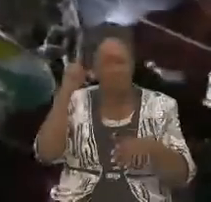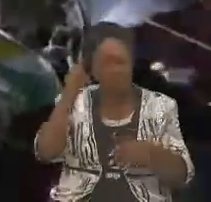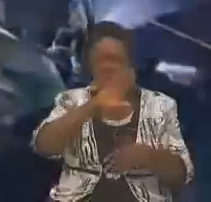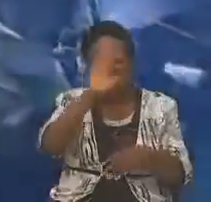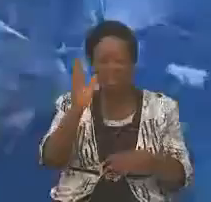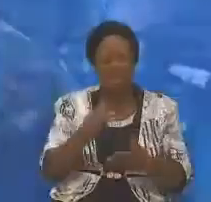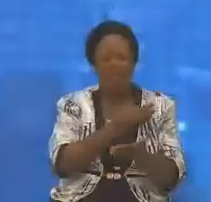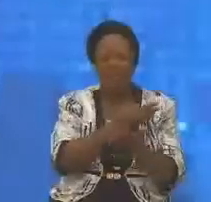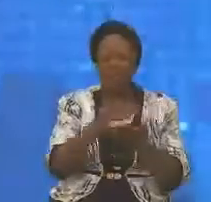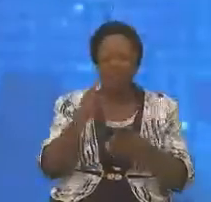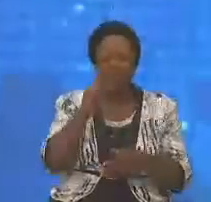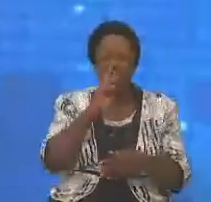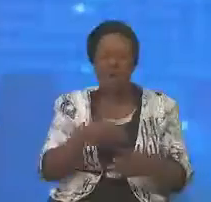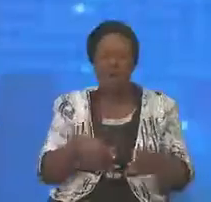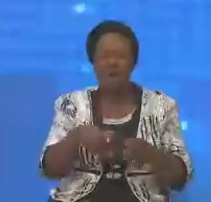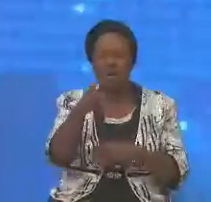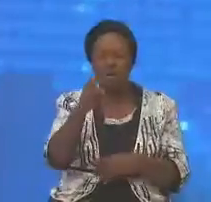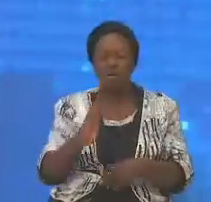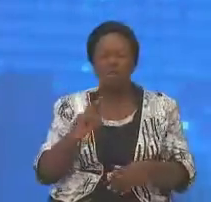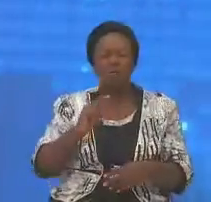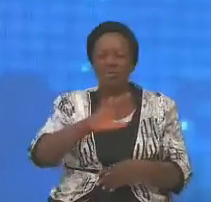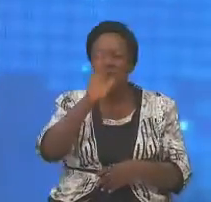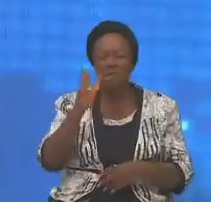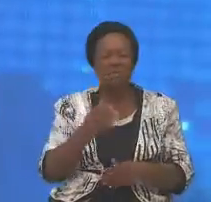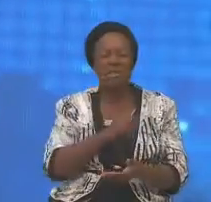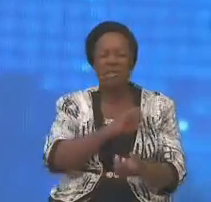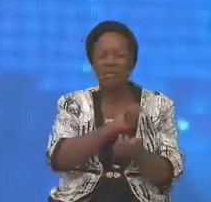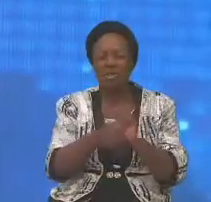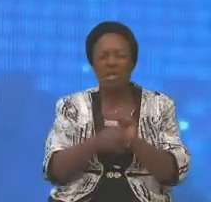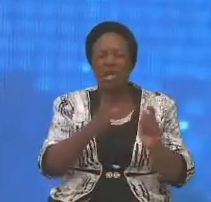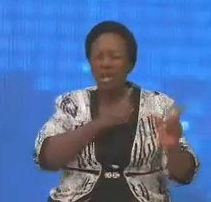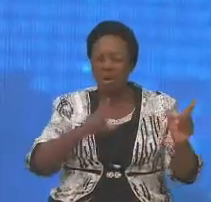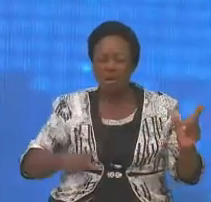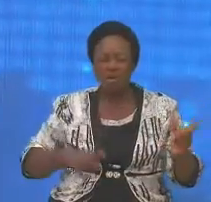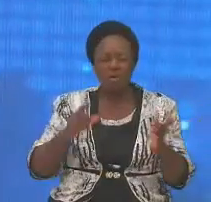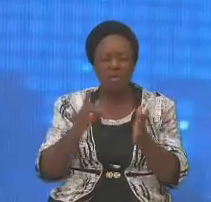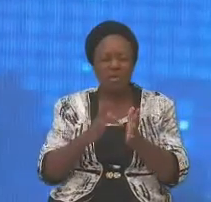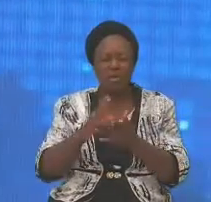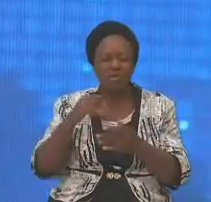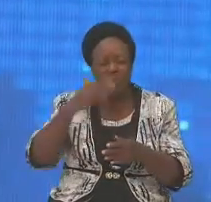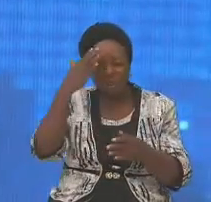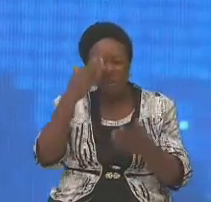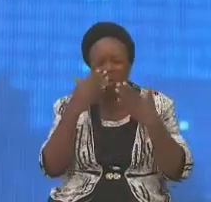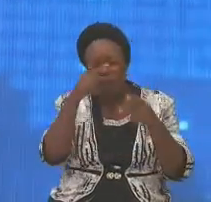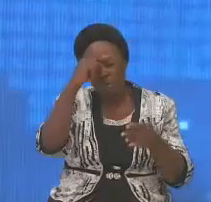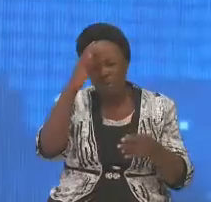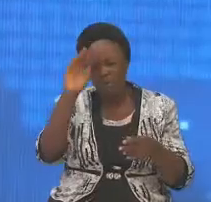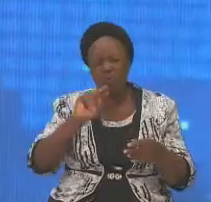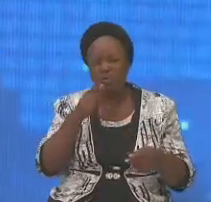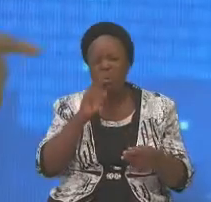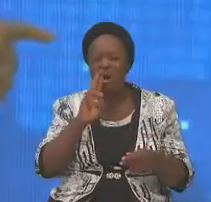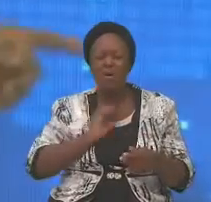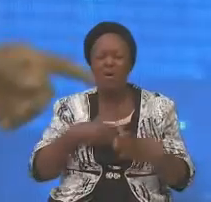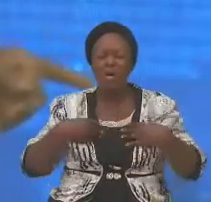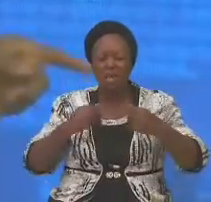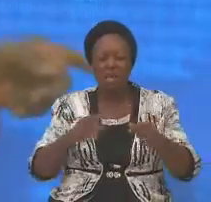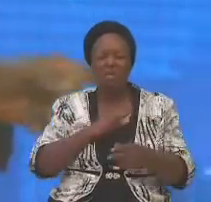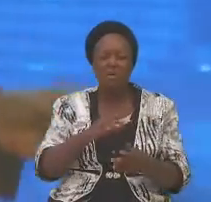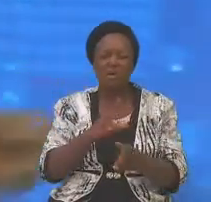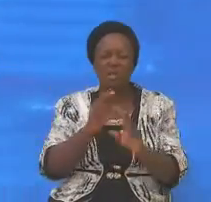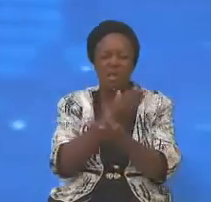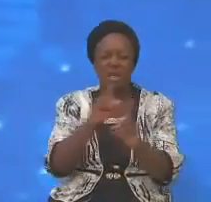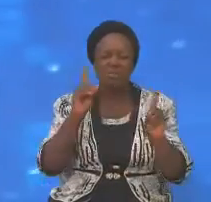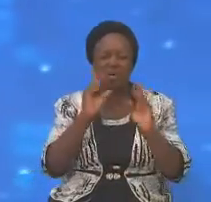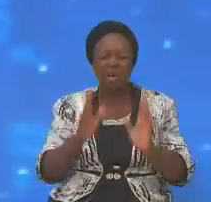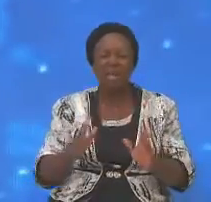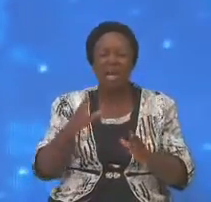God and you change not. Lord Jesus, we thank you because you are our healer, you are deliverer, you are redeemer, and you are the same yesterday,